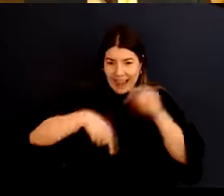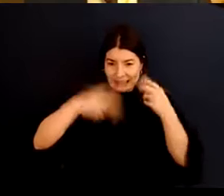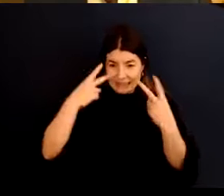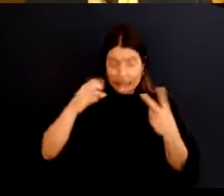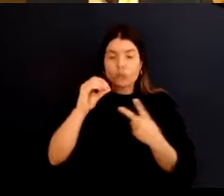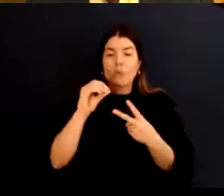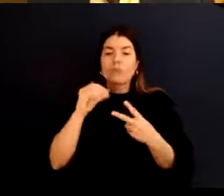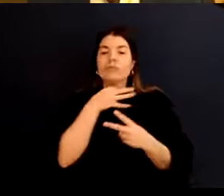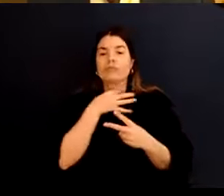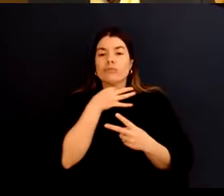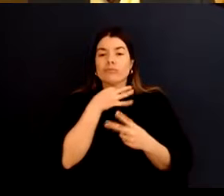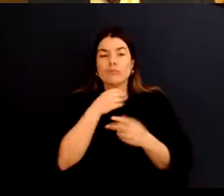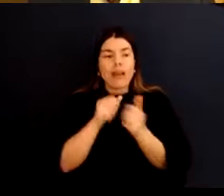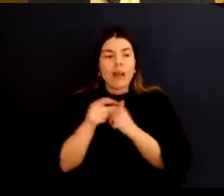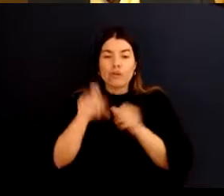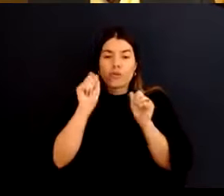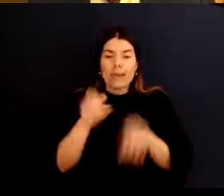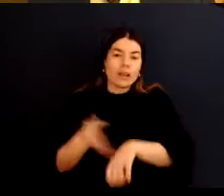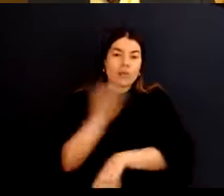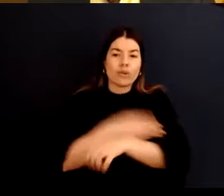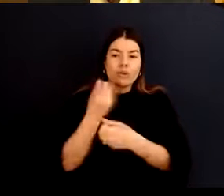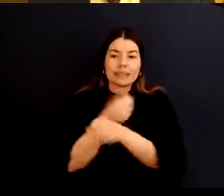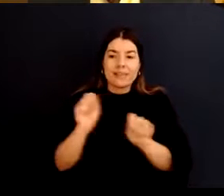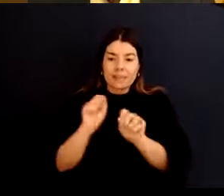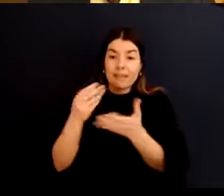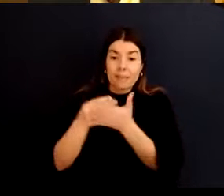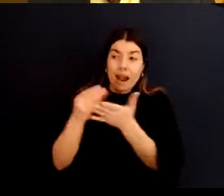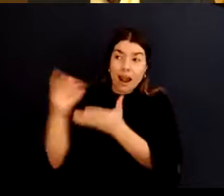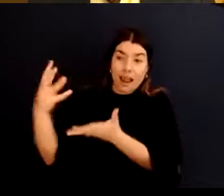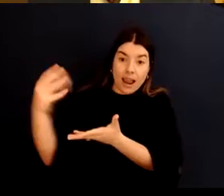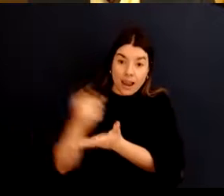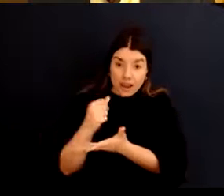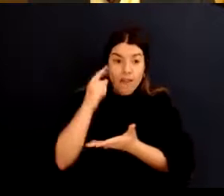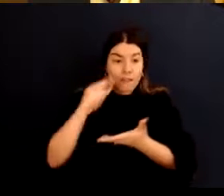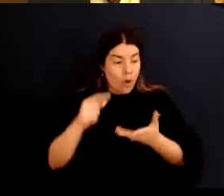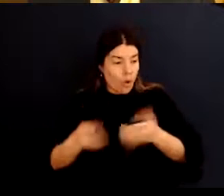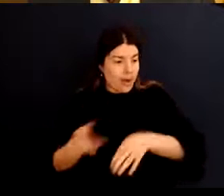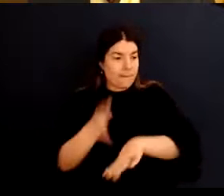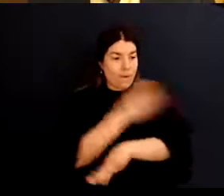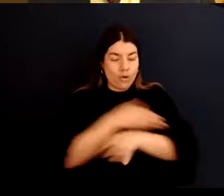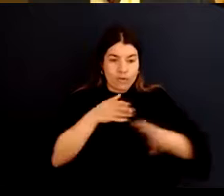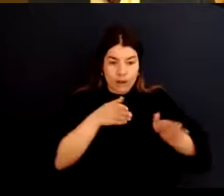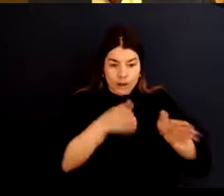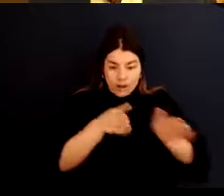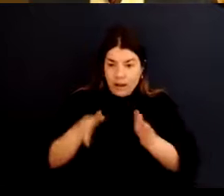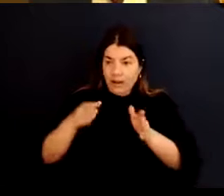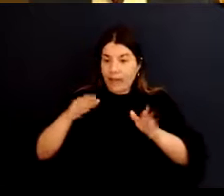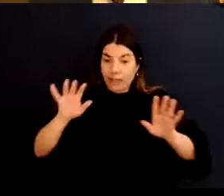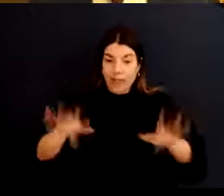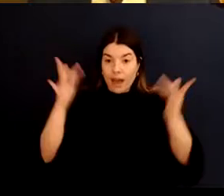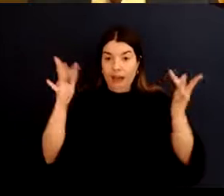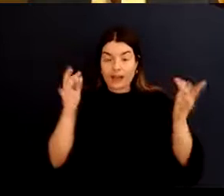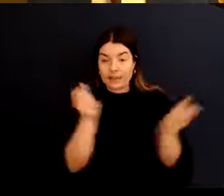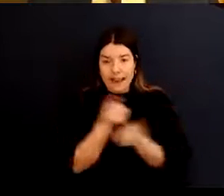safety for district residents when working to bring funds into the district to increase lighting, sidewalk repairs, and GAP's National Night Out and other